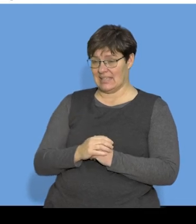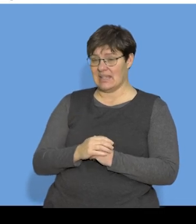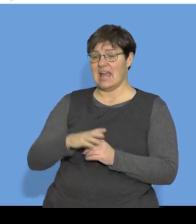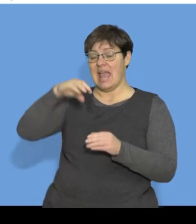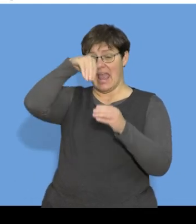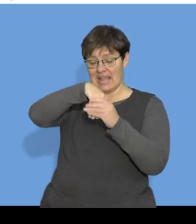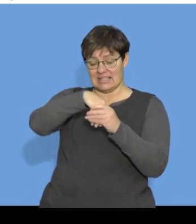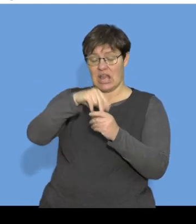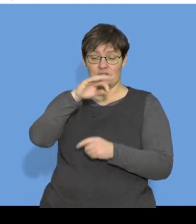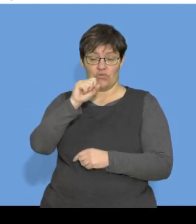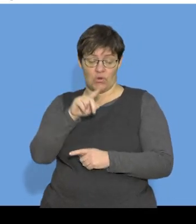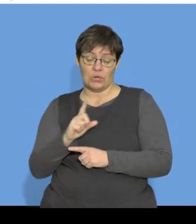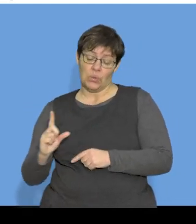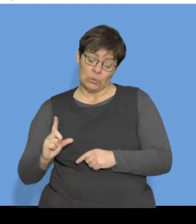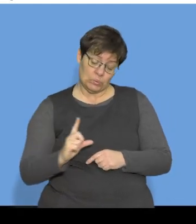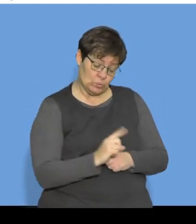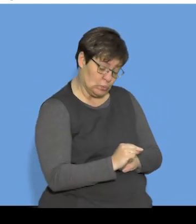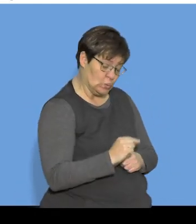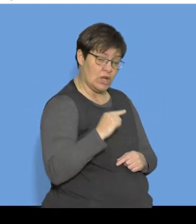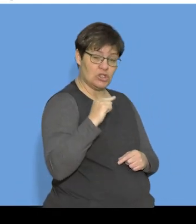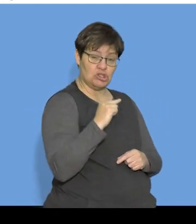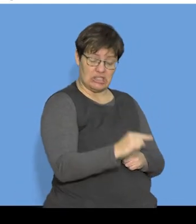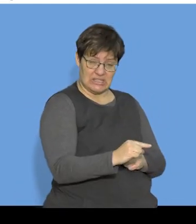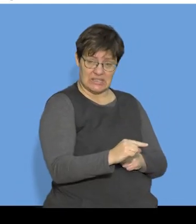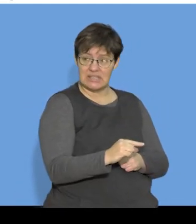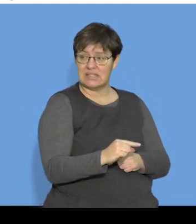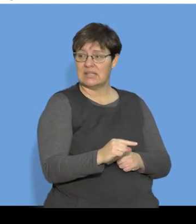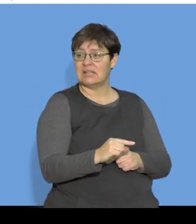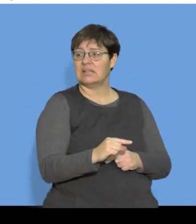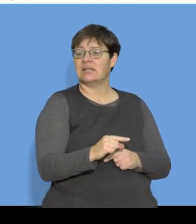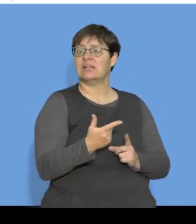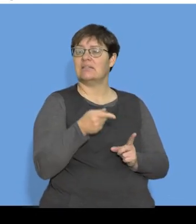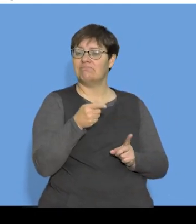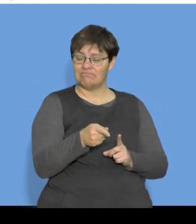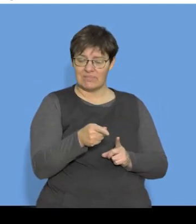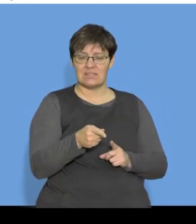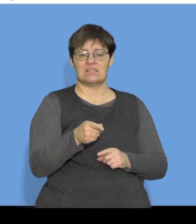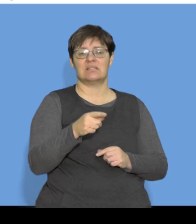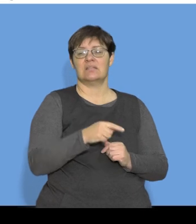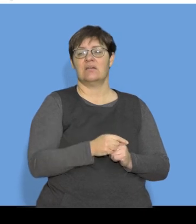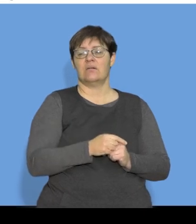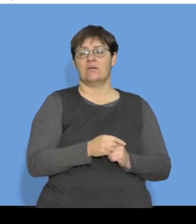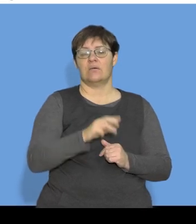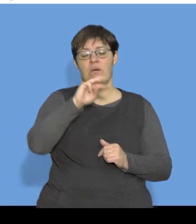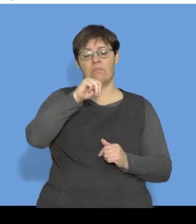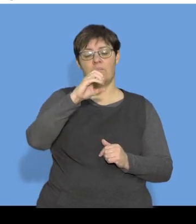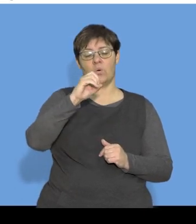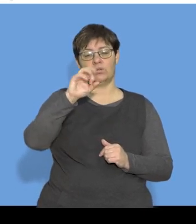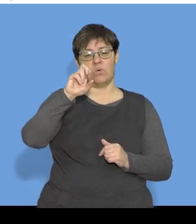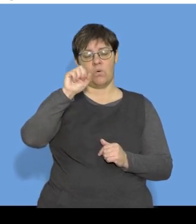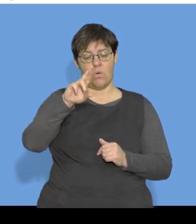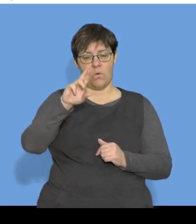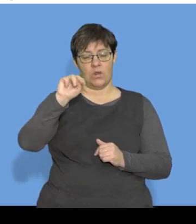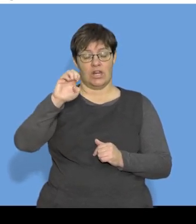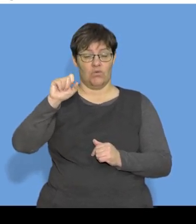the interneuron, to the G here, which takes the impulse to the effector. That would be your